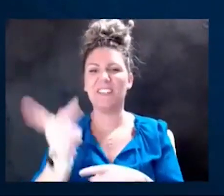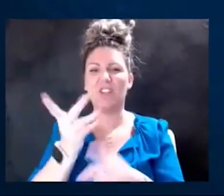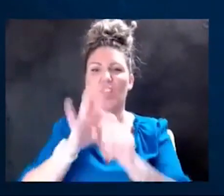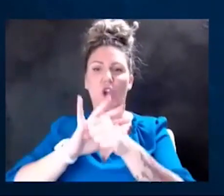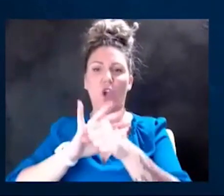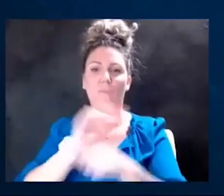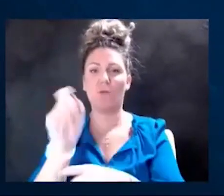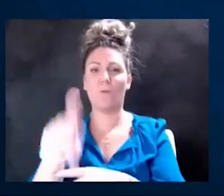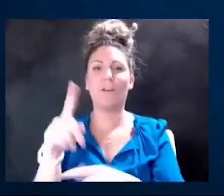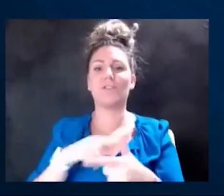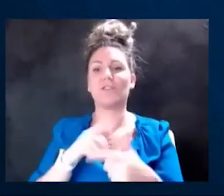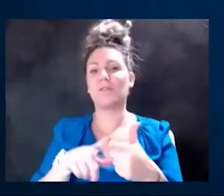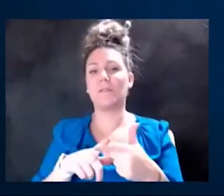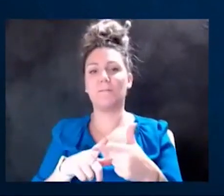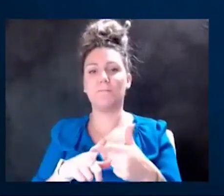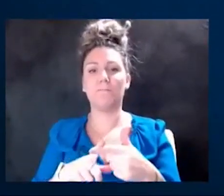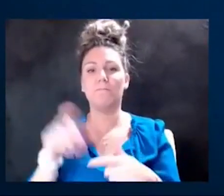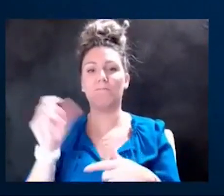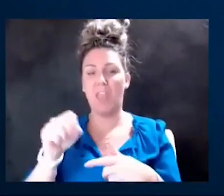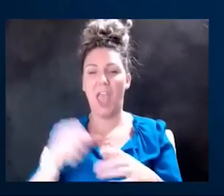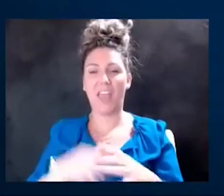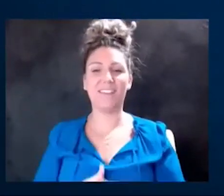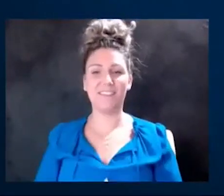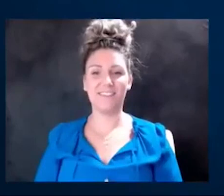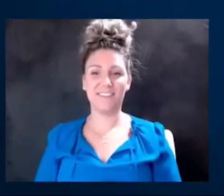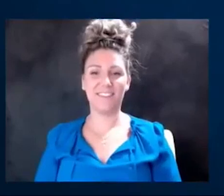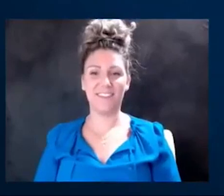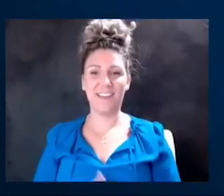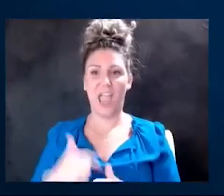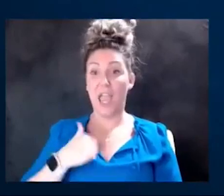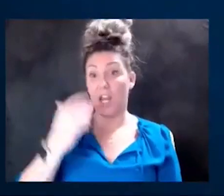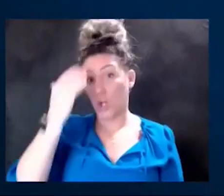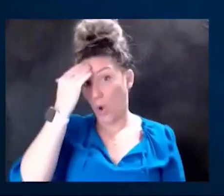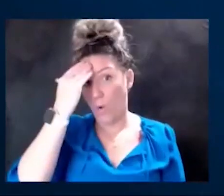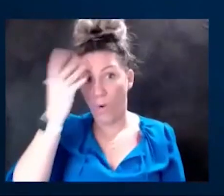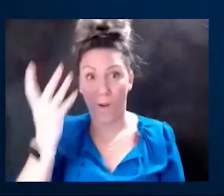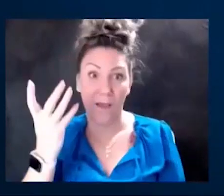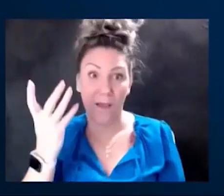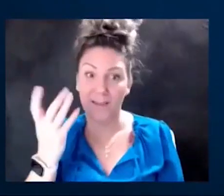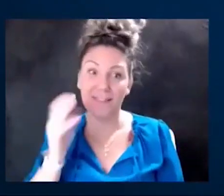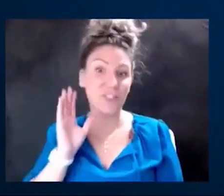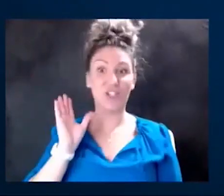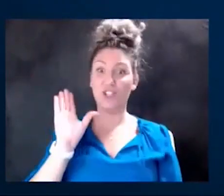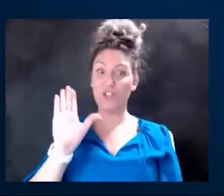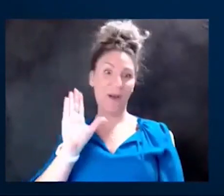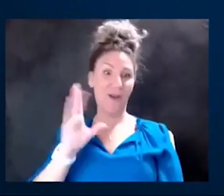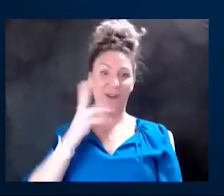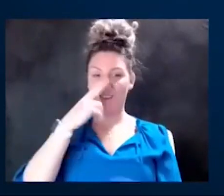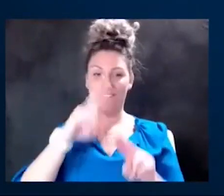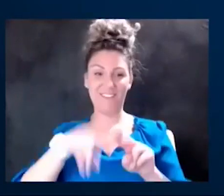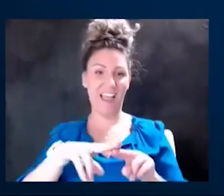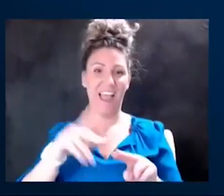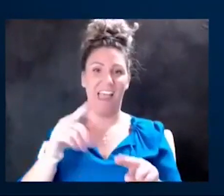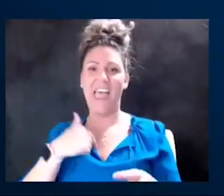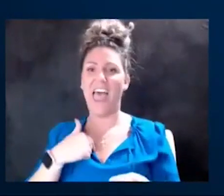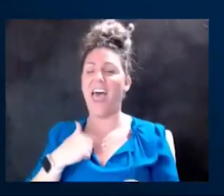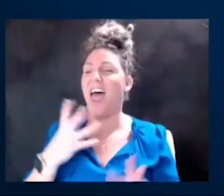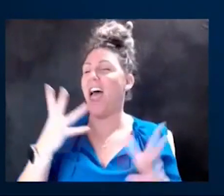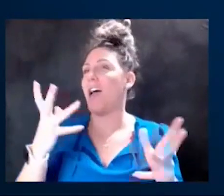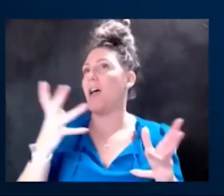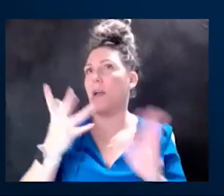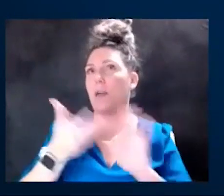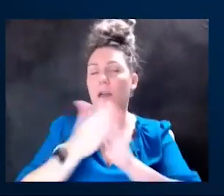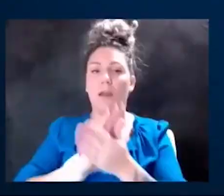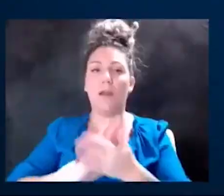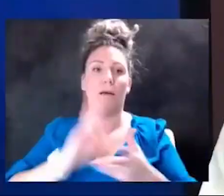you can. We'll mix it all up. Don't worry. Yeah, Okay. I know. This is you guys' fun area. This is where I drive people crazy because I go